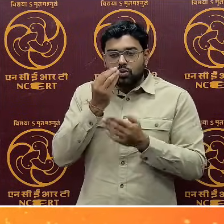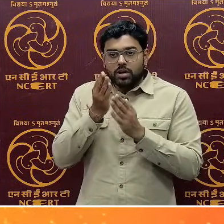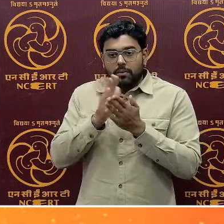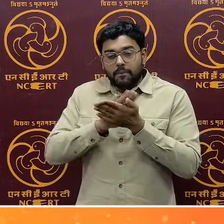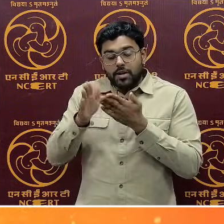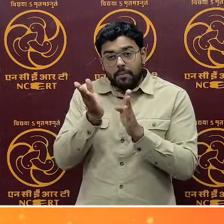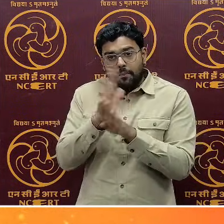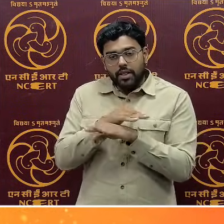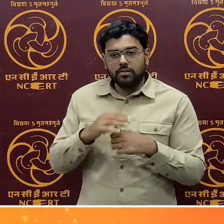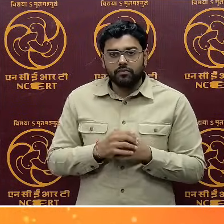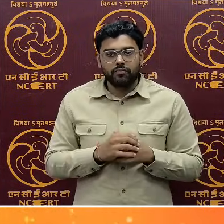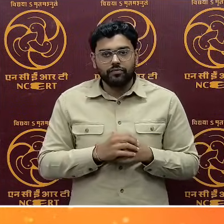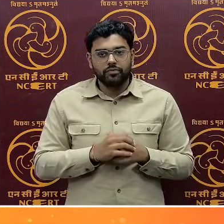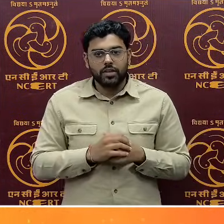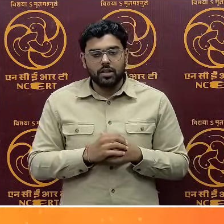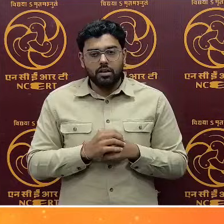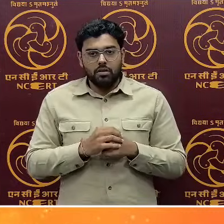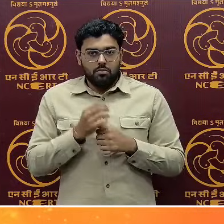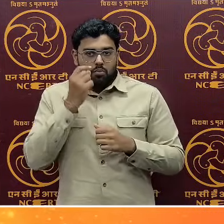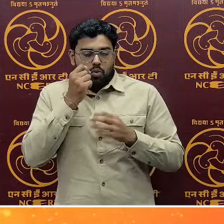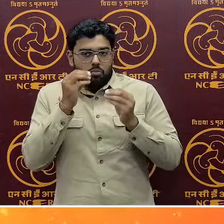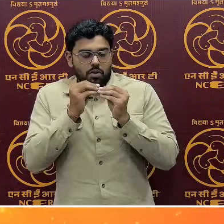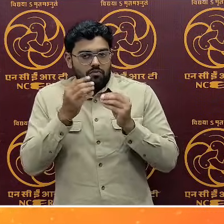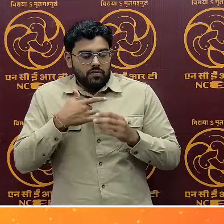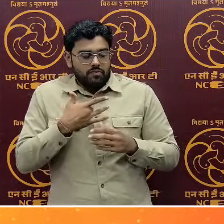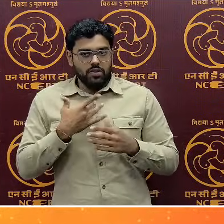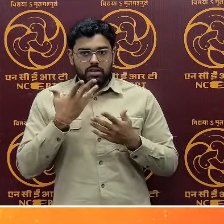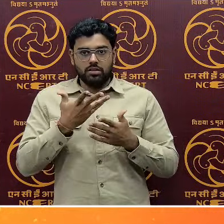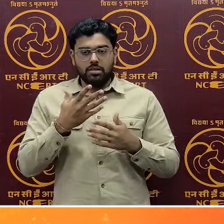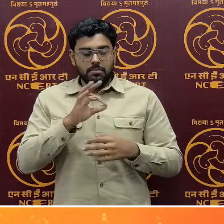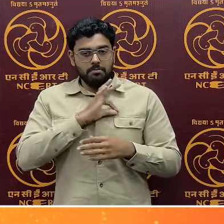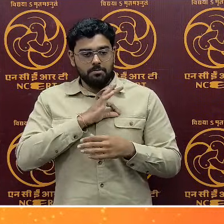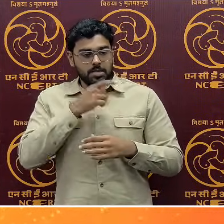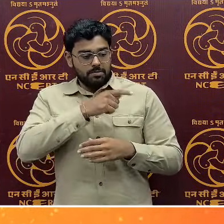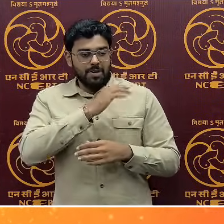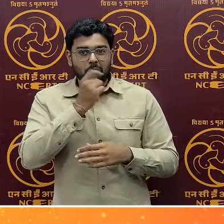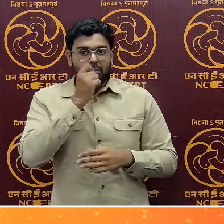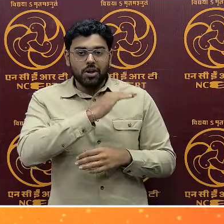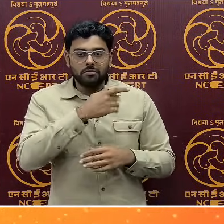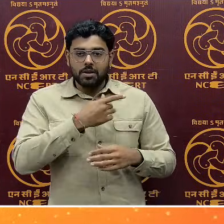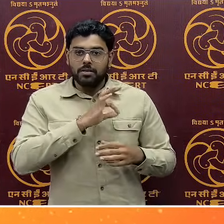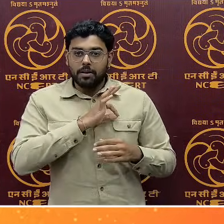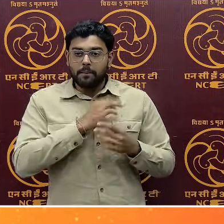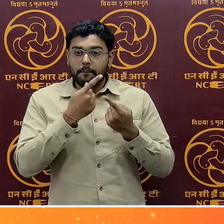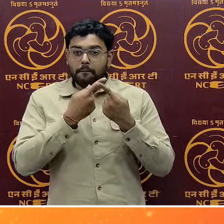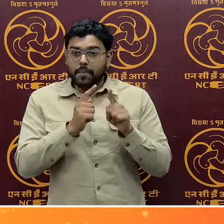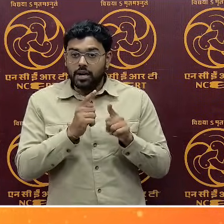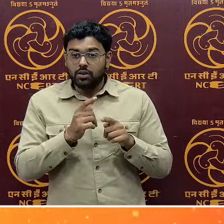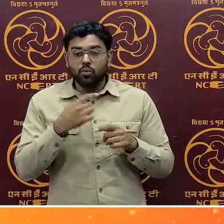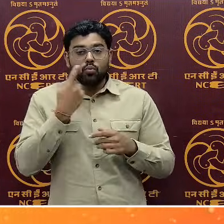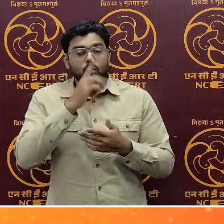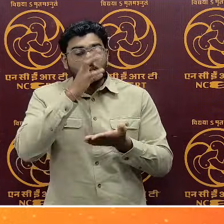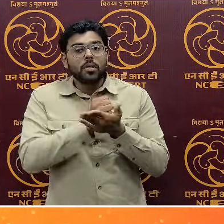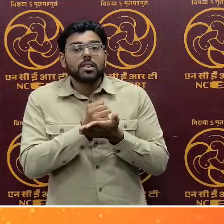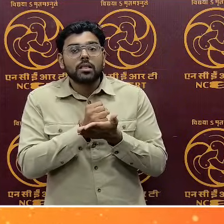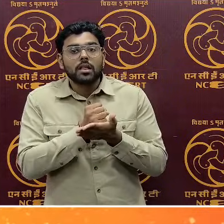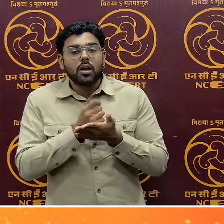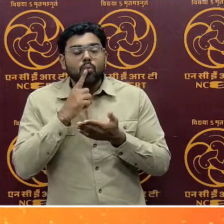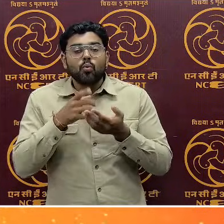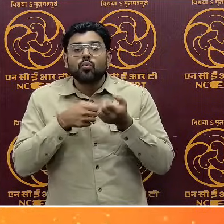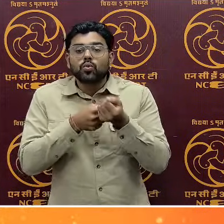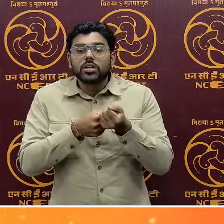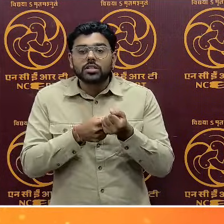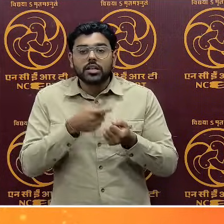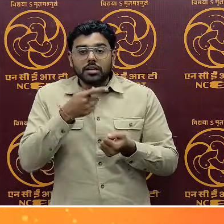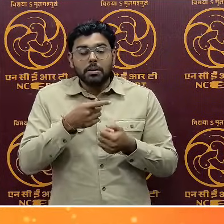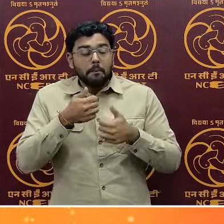Chief Brown would have liked to tell everyone about his only child, but who would believe him? Who would believe that